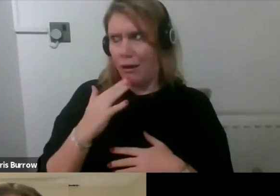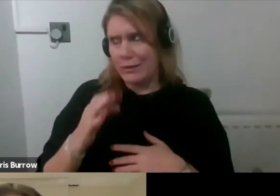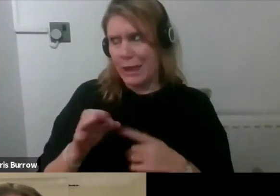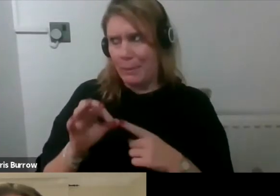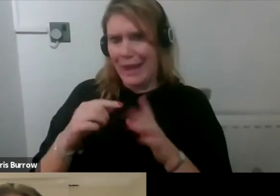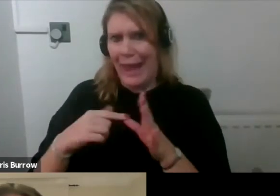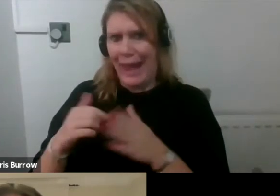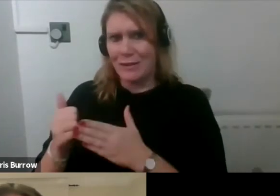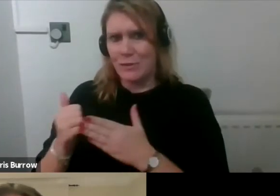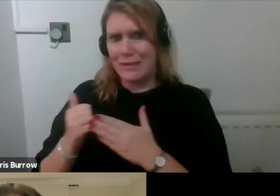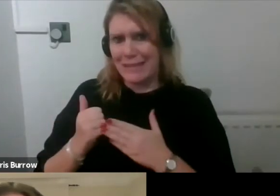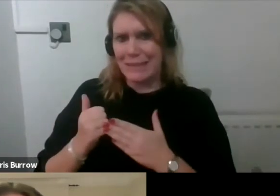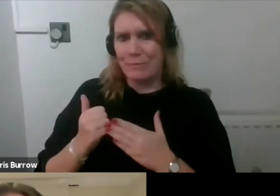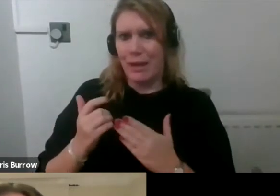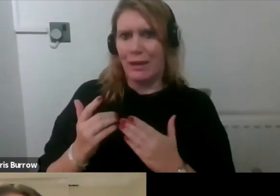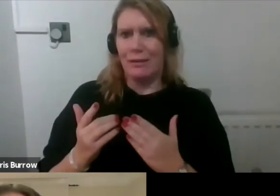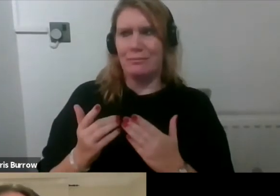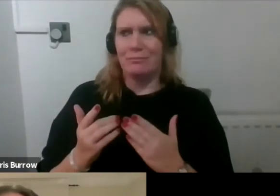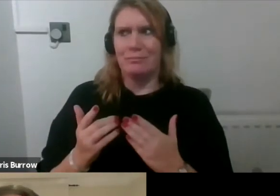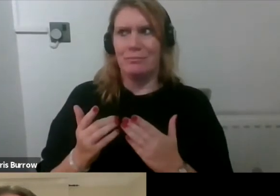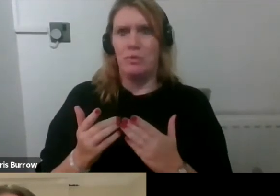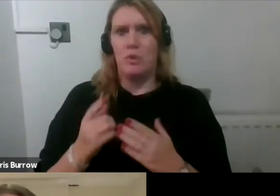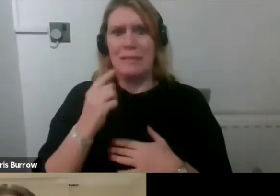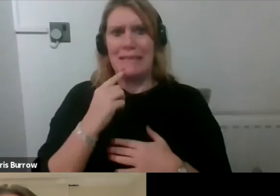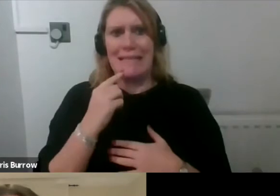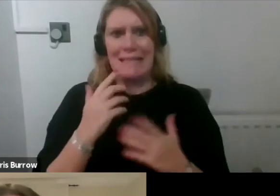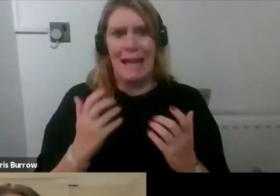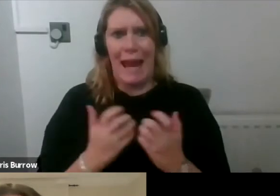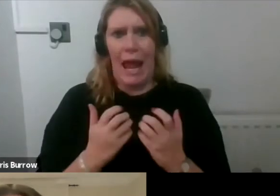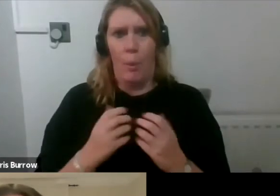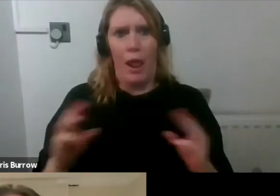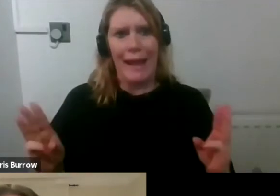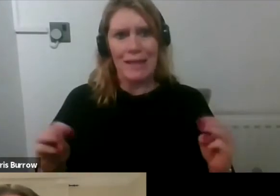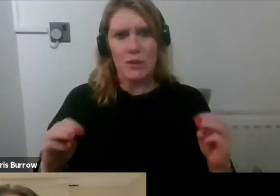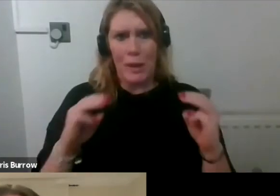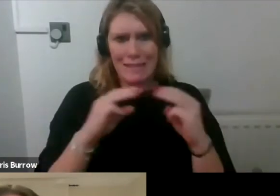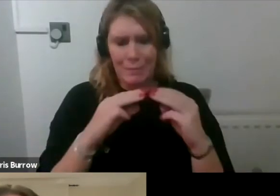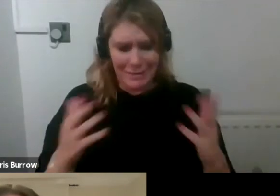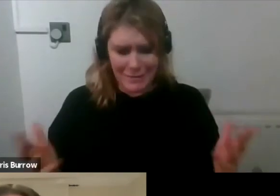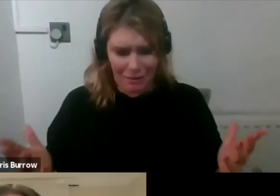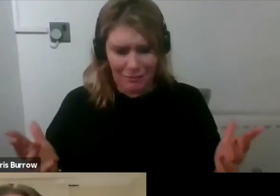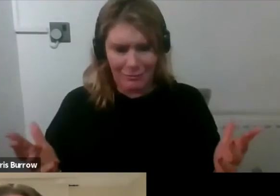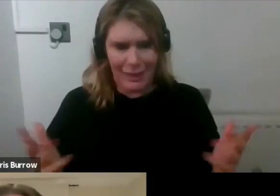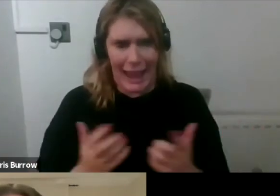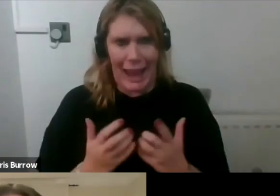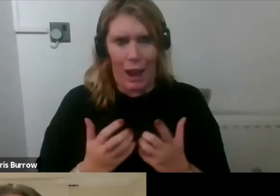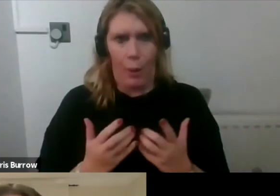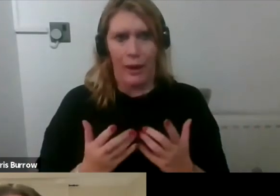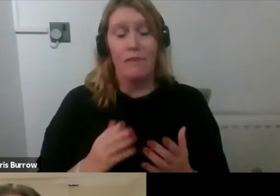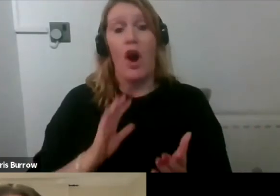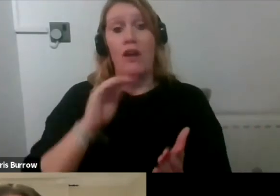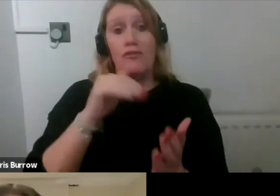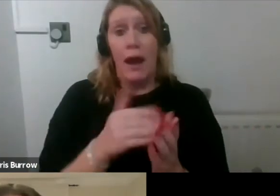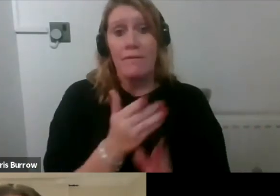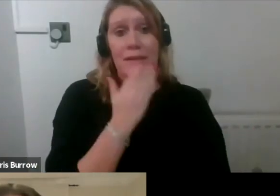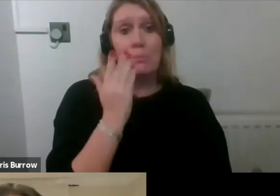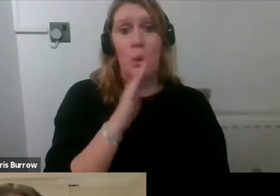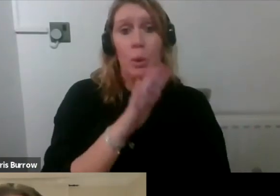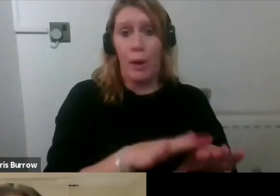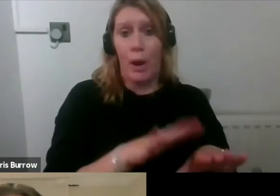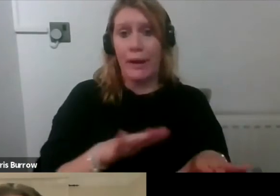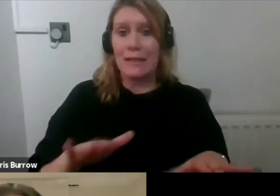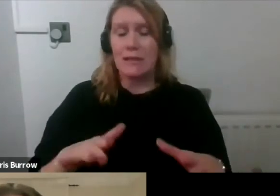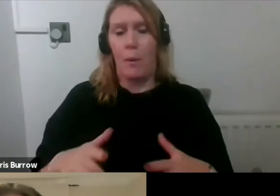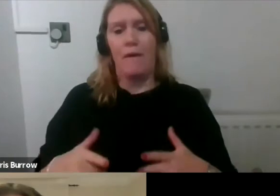who's going to take me to Westminster? And if I get to Westminster, there's no parking. So that kind of sense of being able to